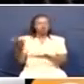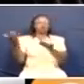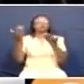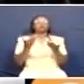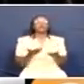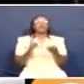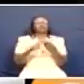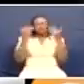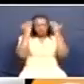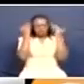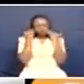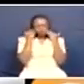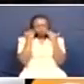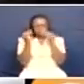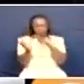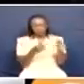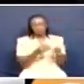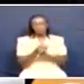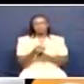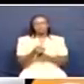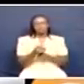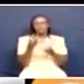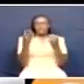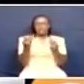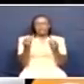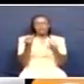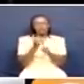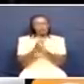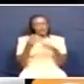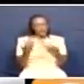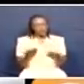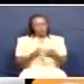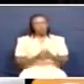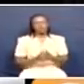the court. And my lord, the easiest way to properly